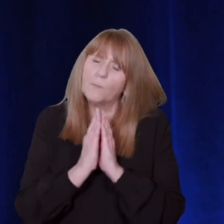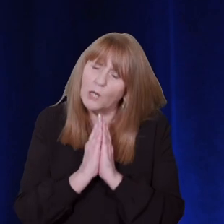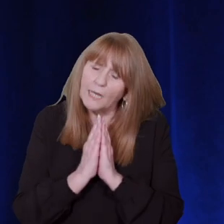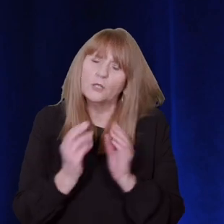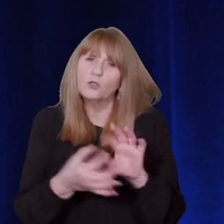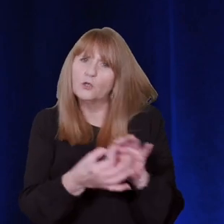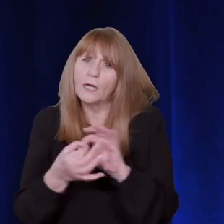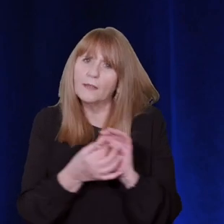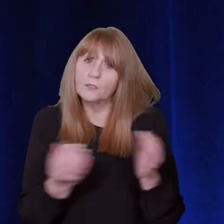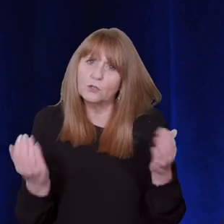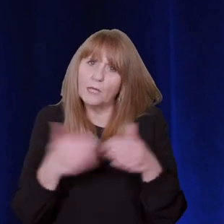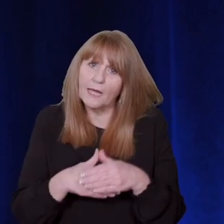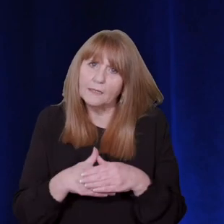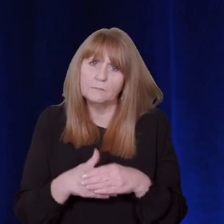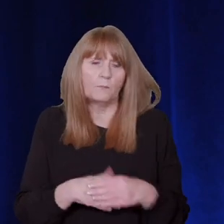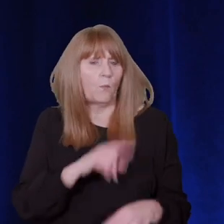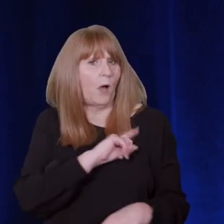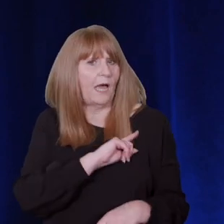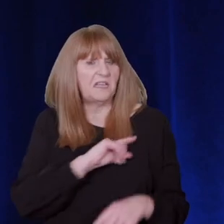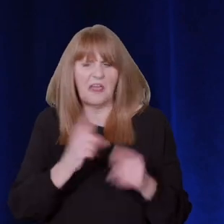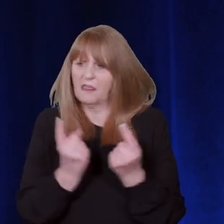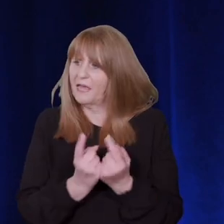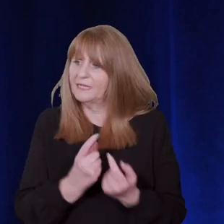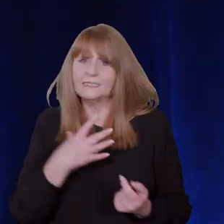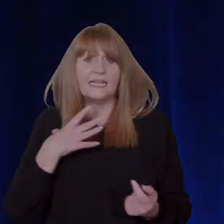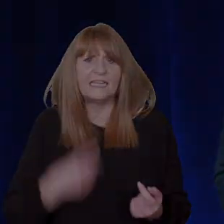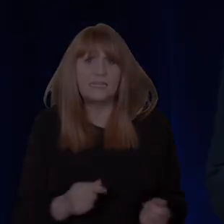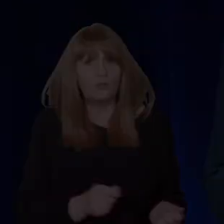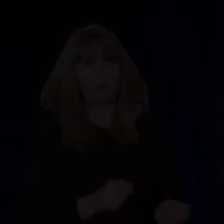because things need to shift in our nation. God bless you, and I'll see you soon.